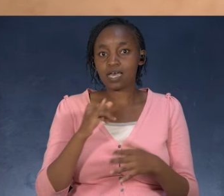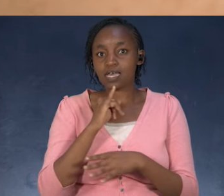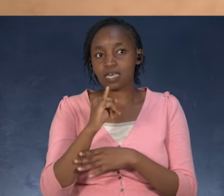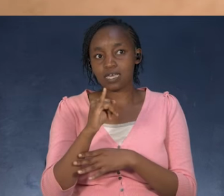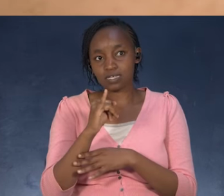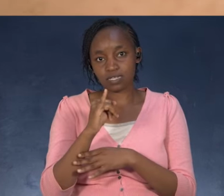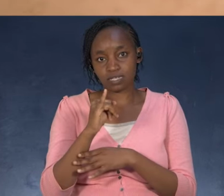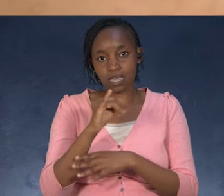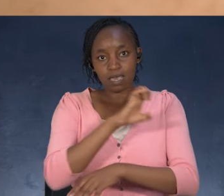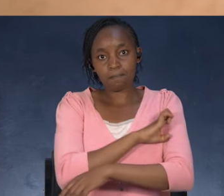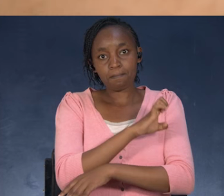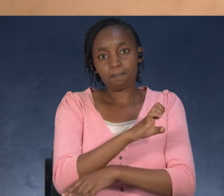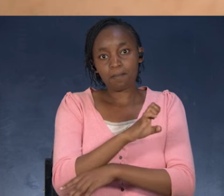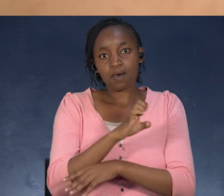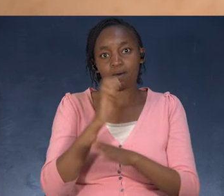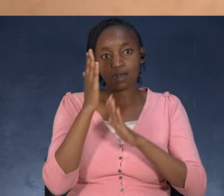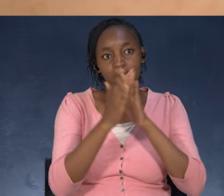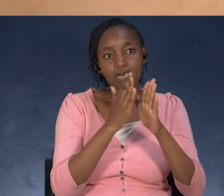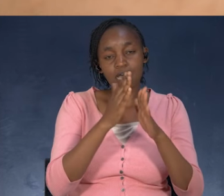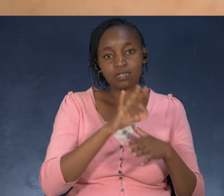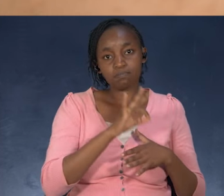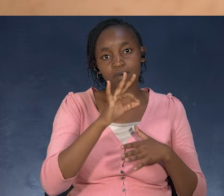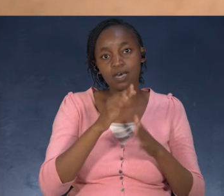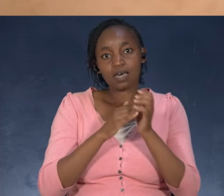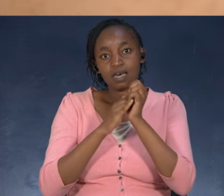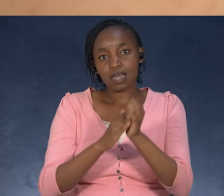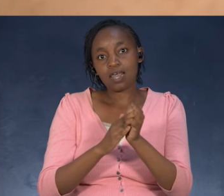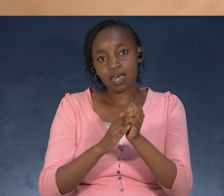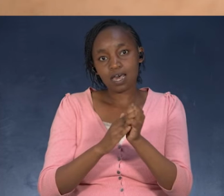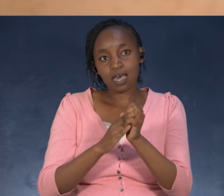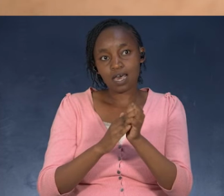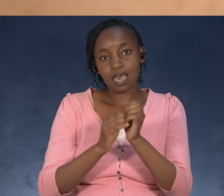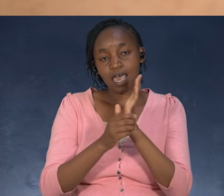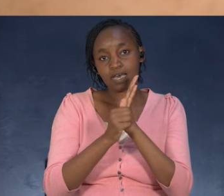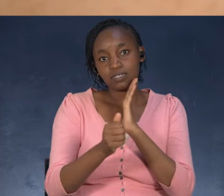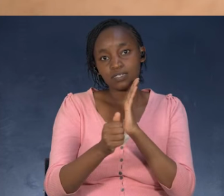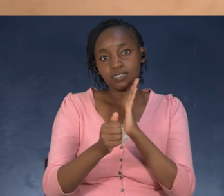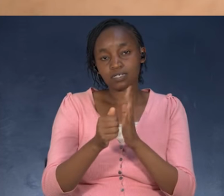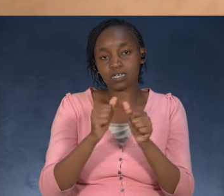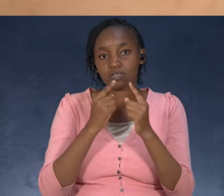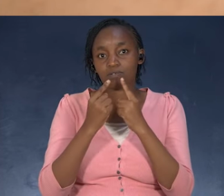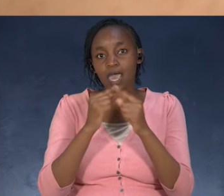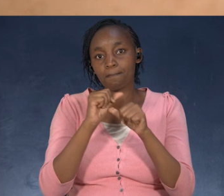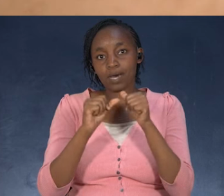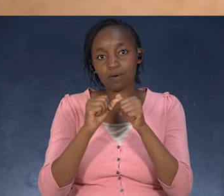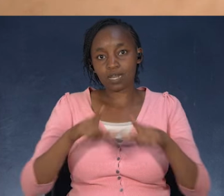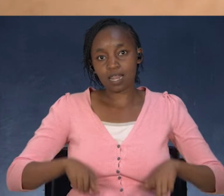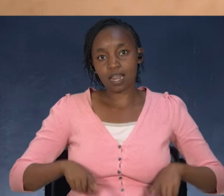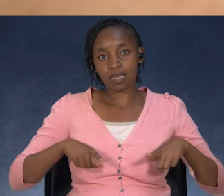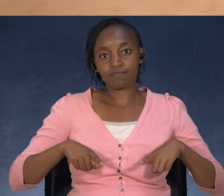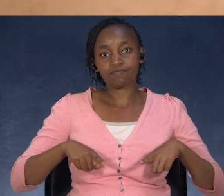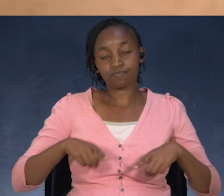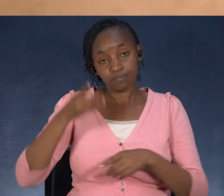is Empowered Strategies, Spirit-Led Excellence. And we're talking about the life of Daniel. And